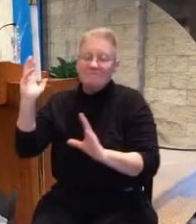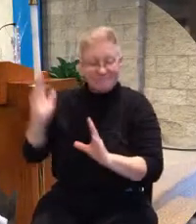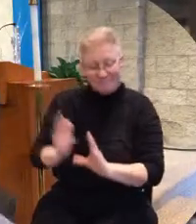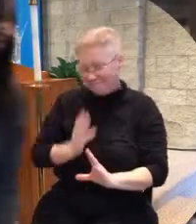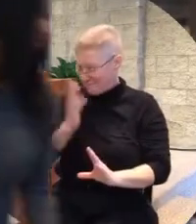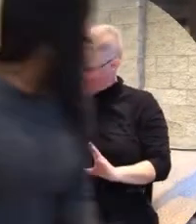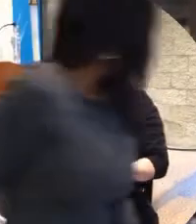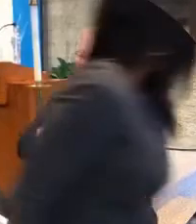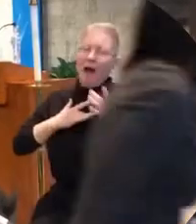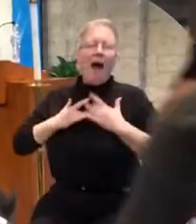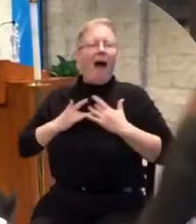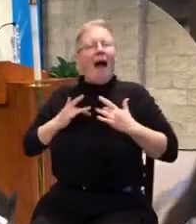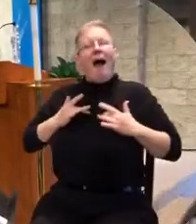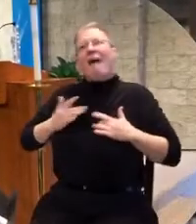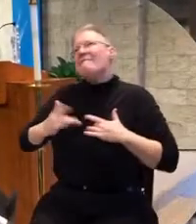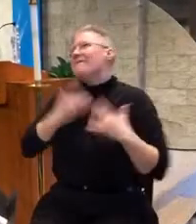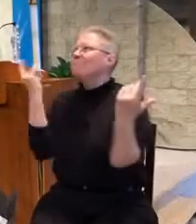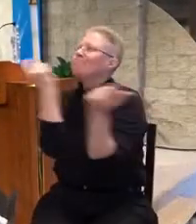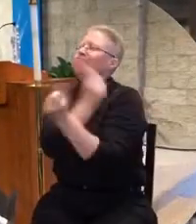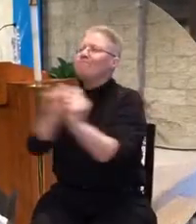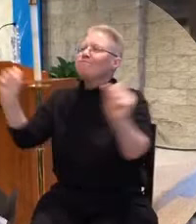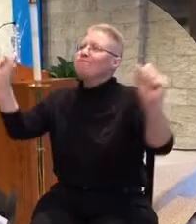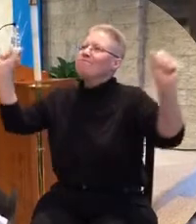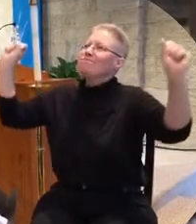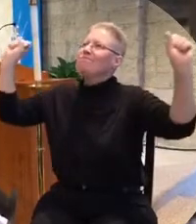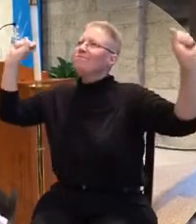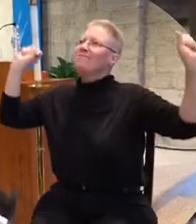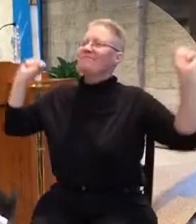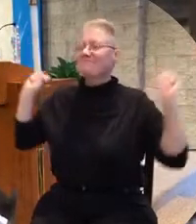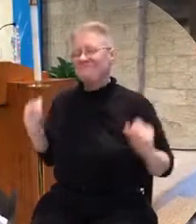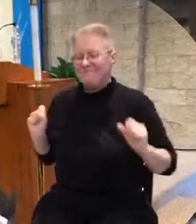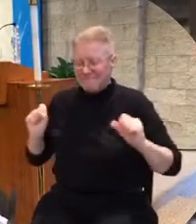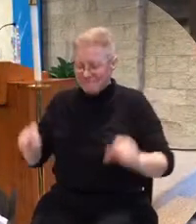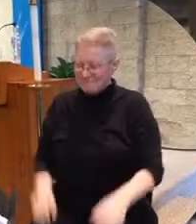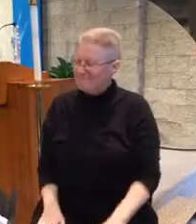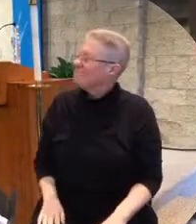was free as a breeze.